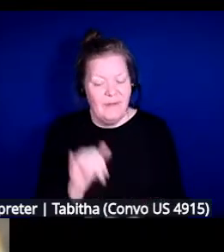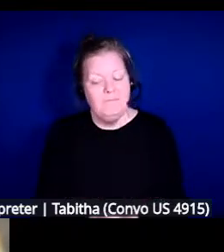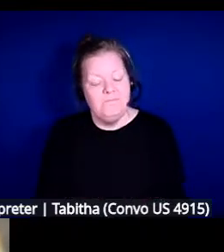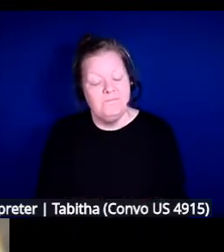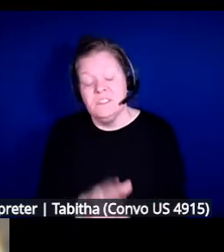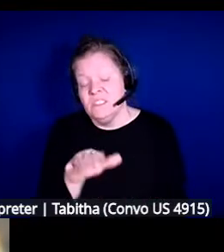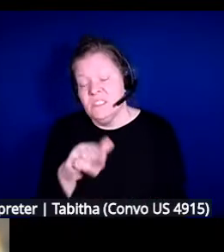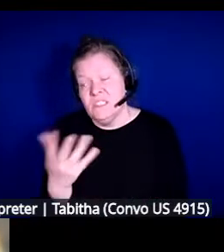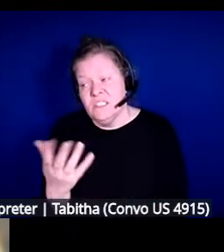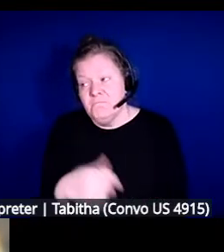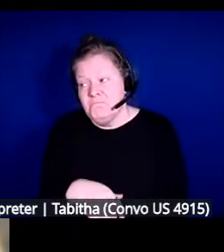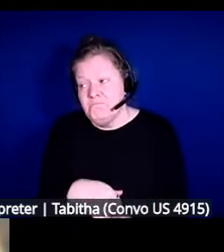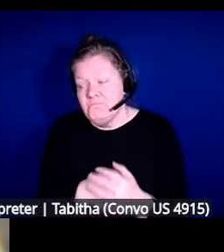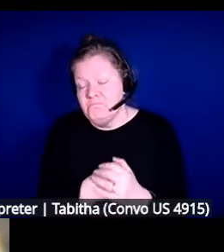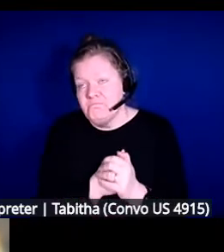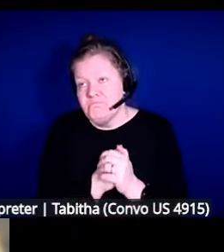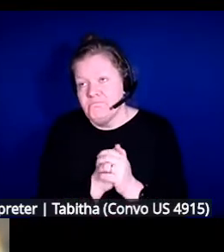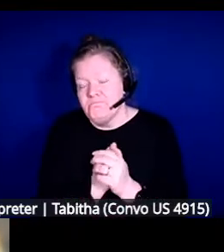And so